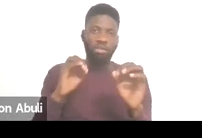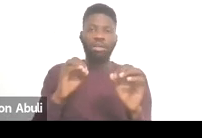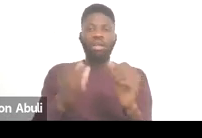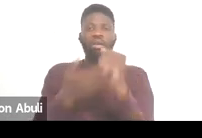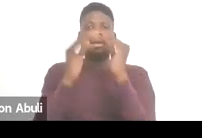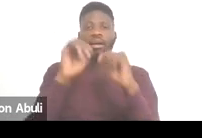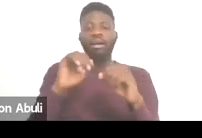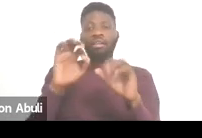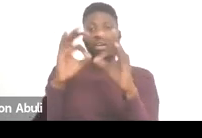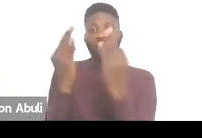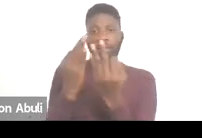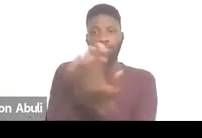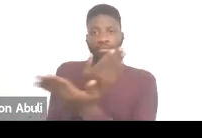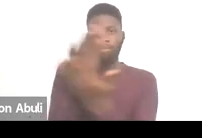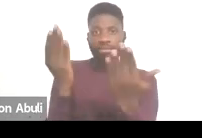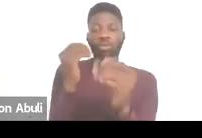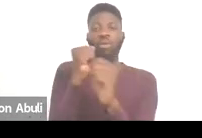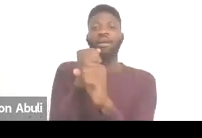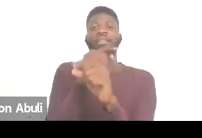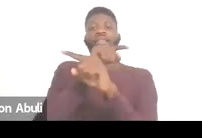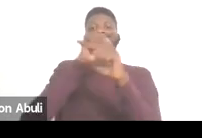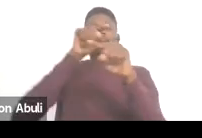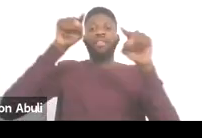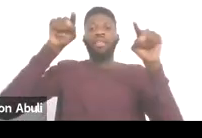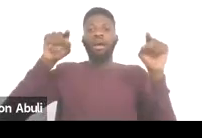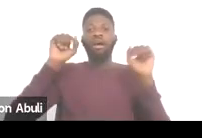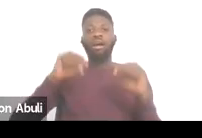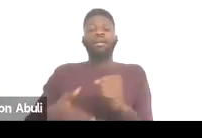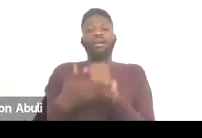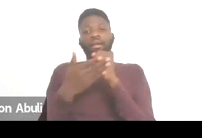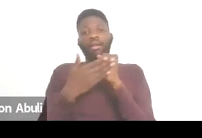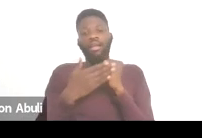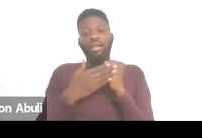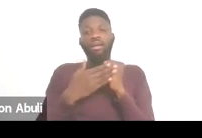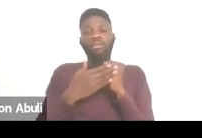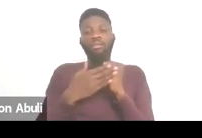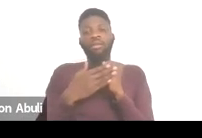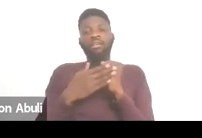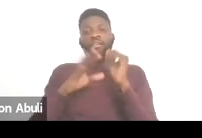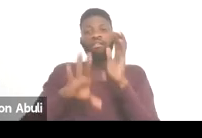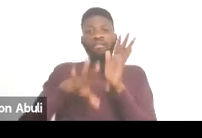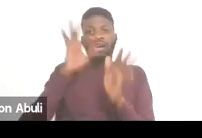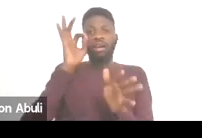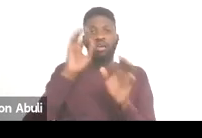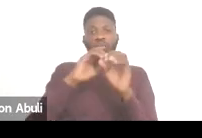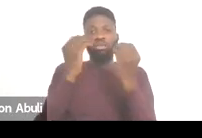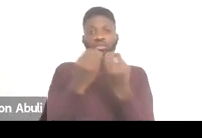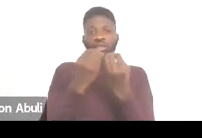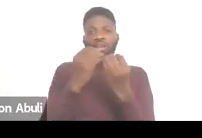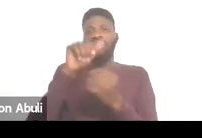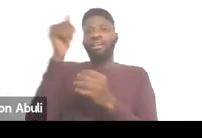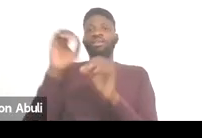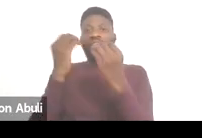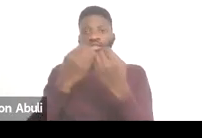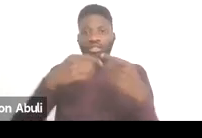already in workplaces, may help you identify opportunities that are in those organizations that you're not aware of. And